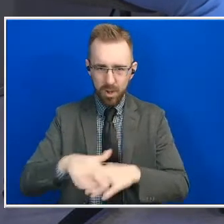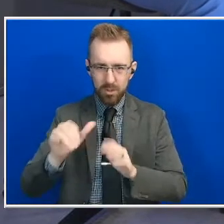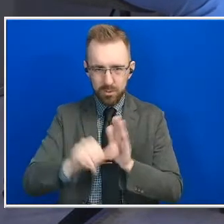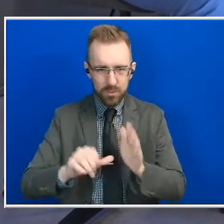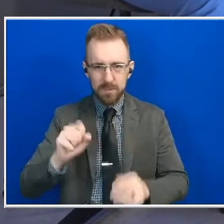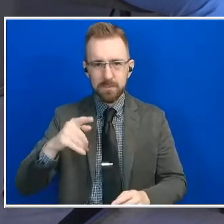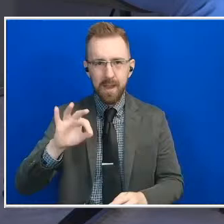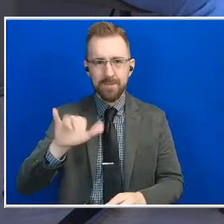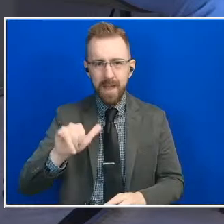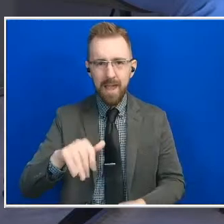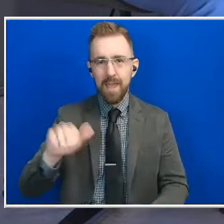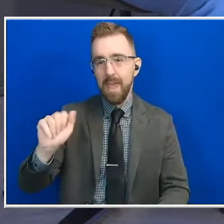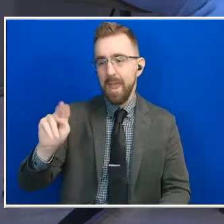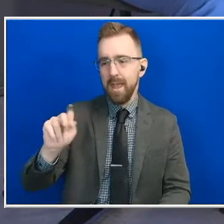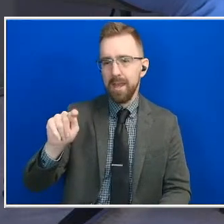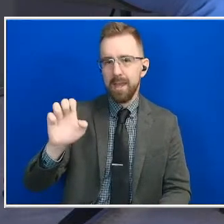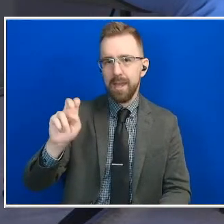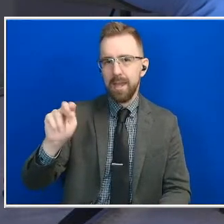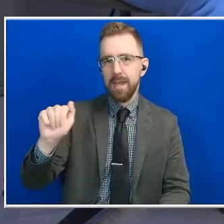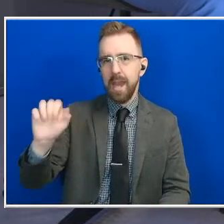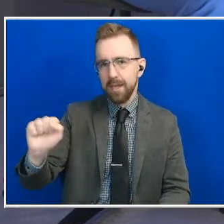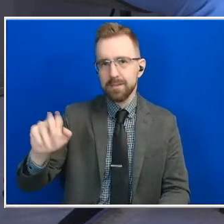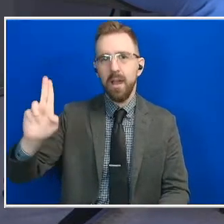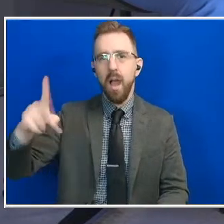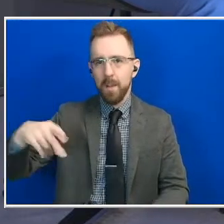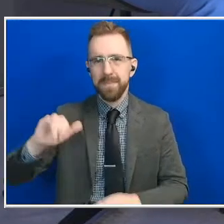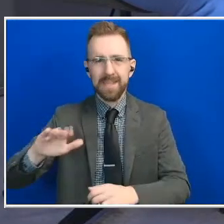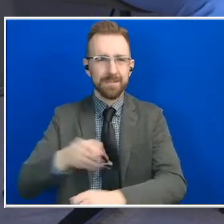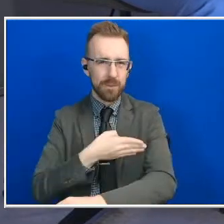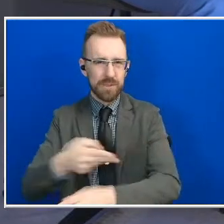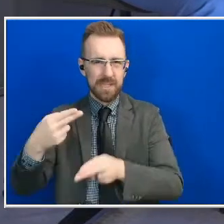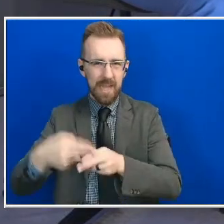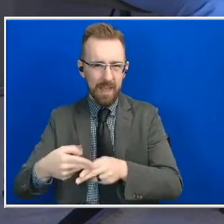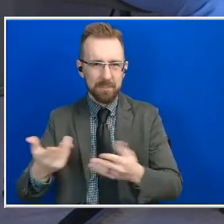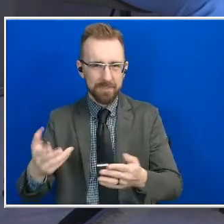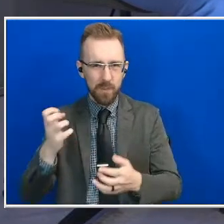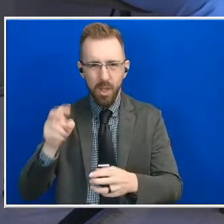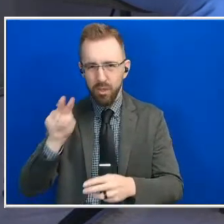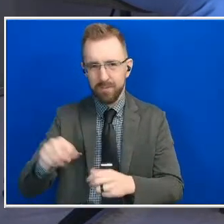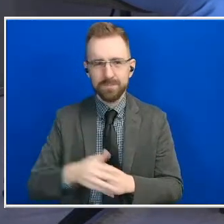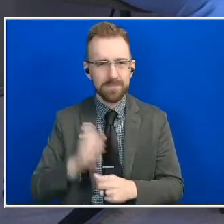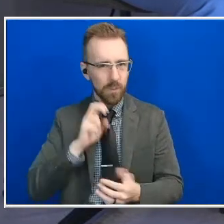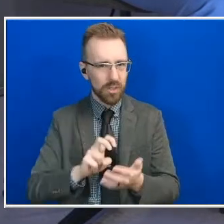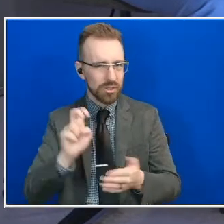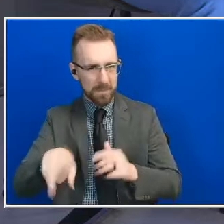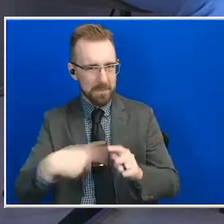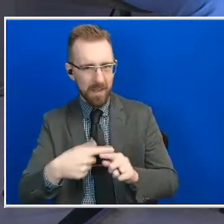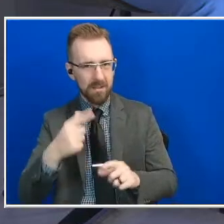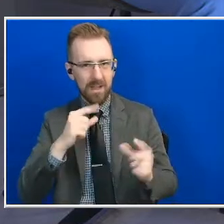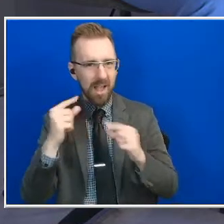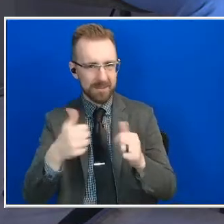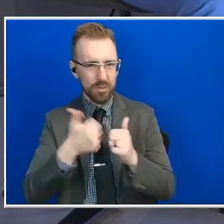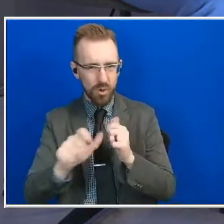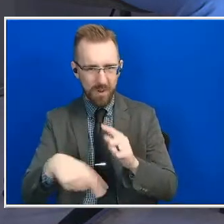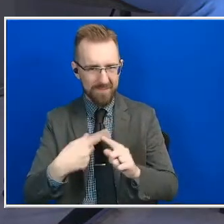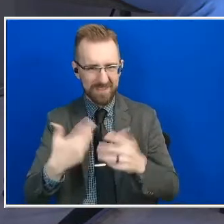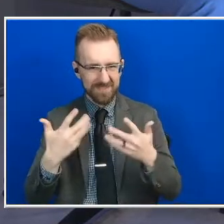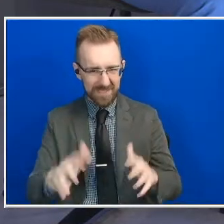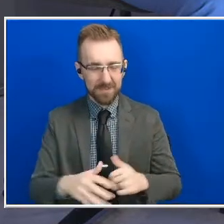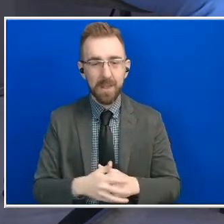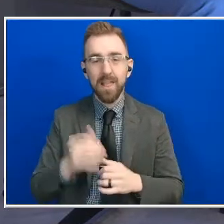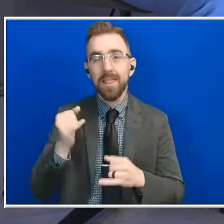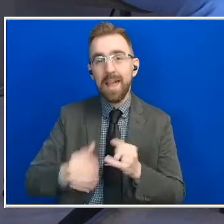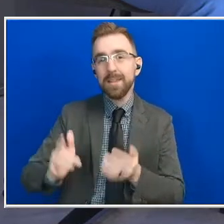want to look it up, it's still out there. Okay, and then I'm going to jump on you about Gossip Girl Okay. when this is over. But last medical question.